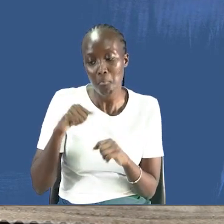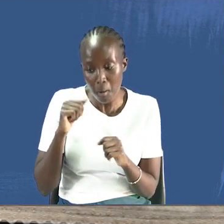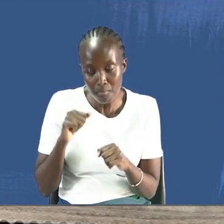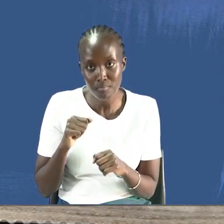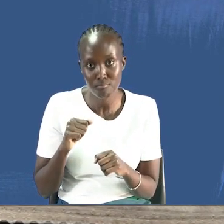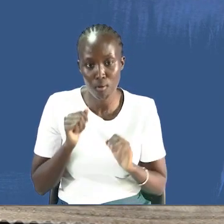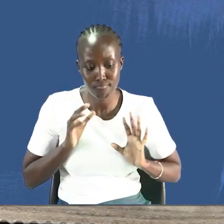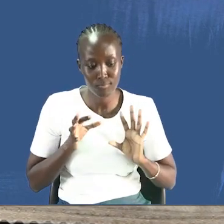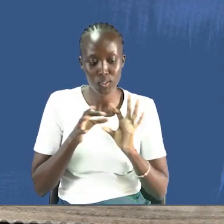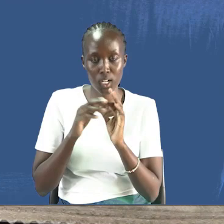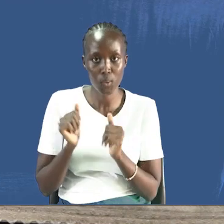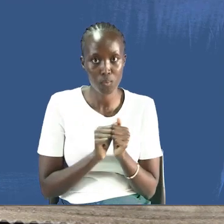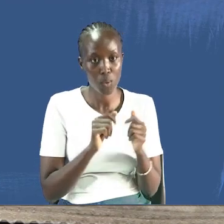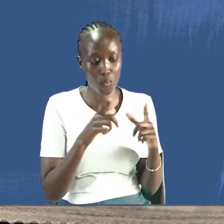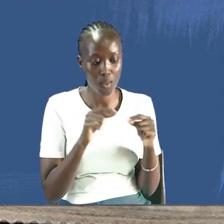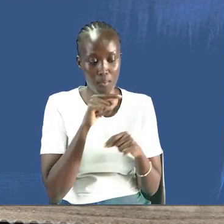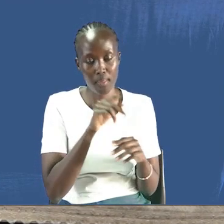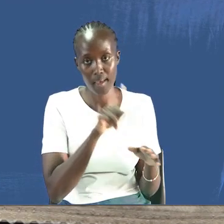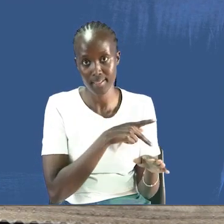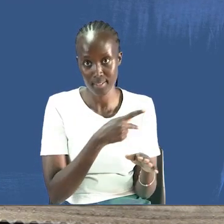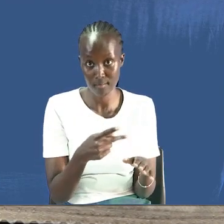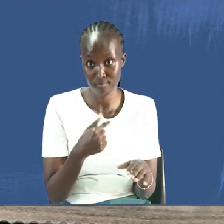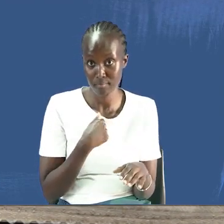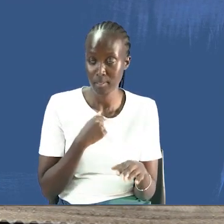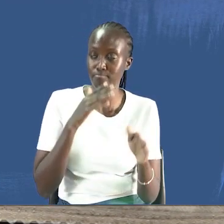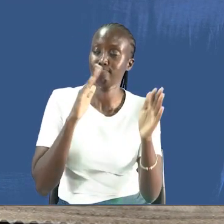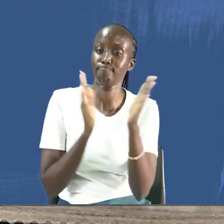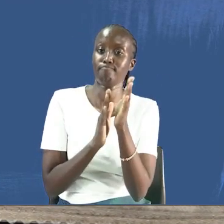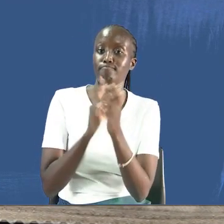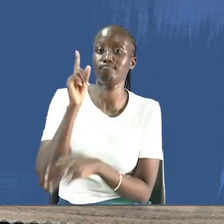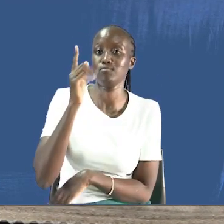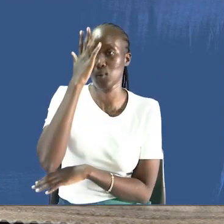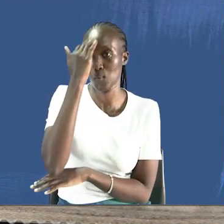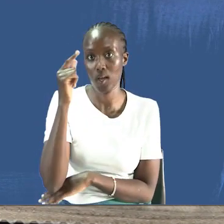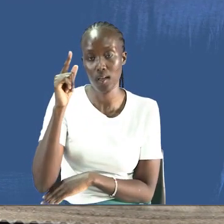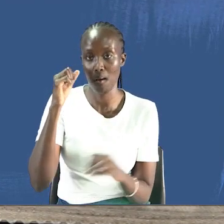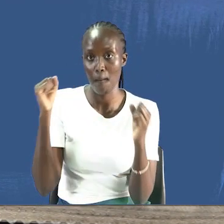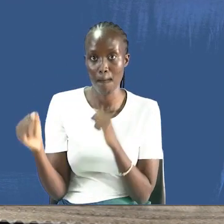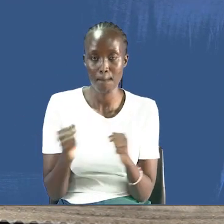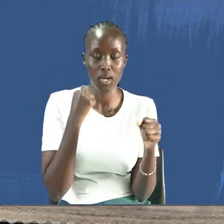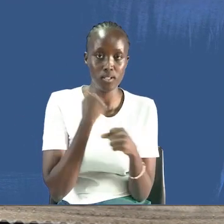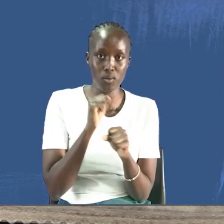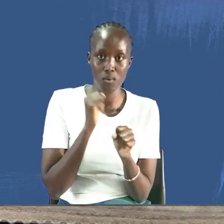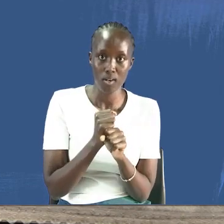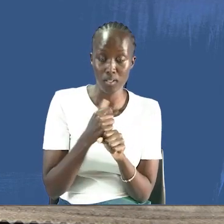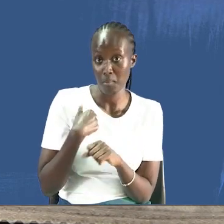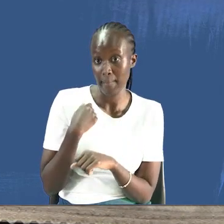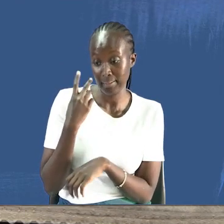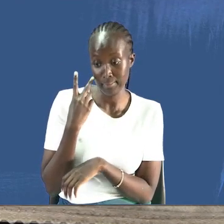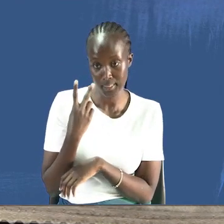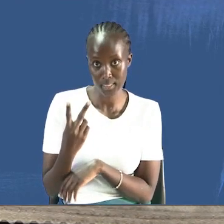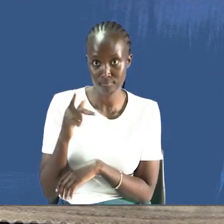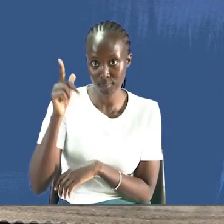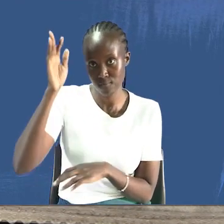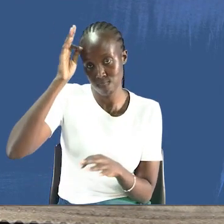the psalmist David is saying, that I will extol him because of his mighty works, because I have seen